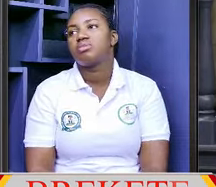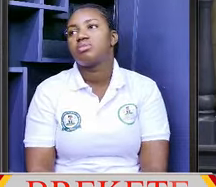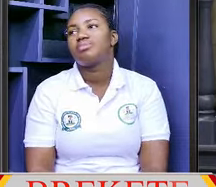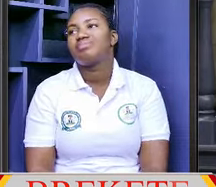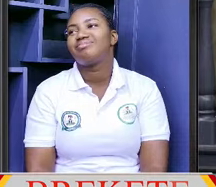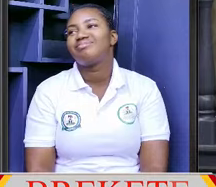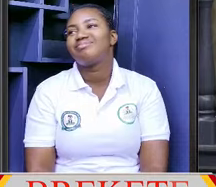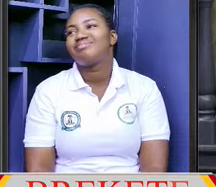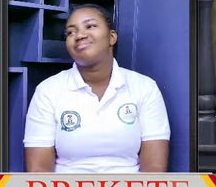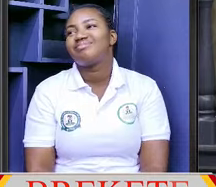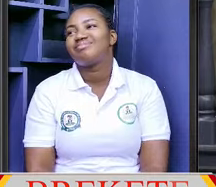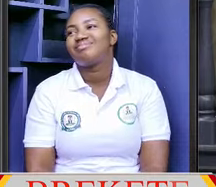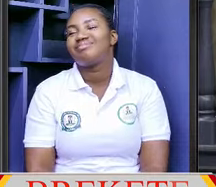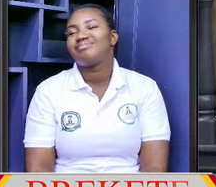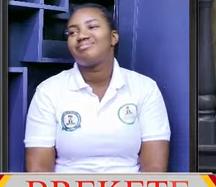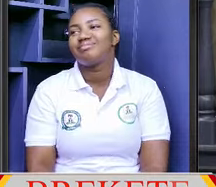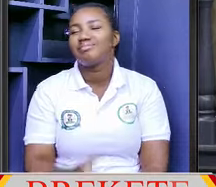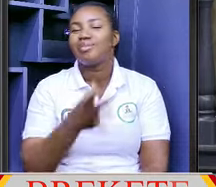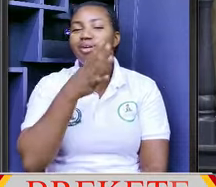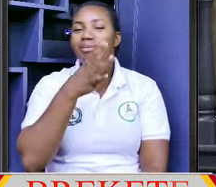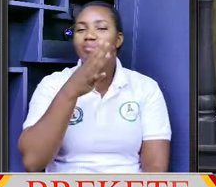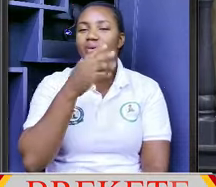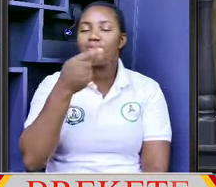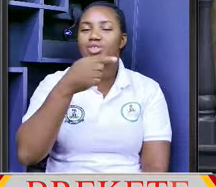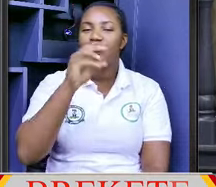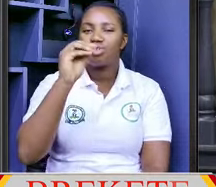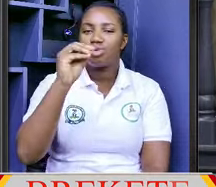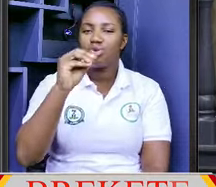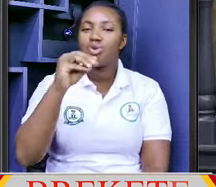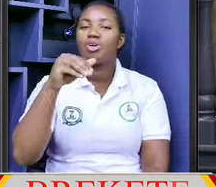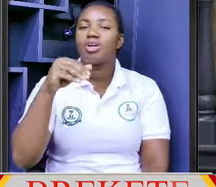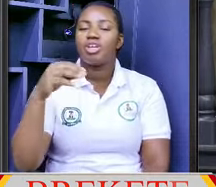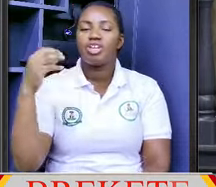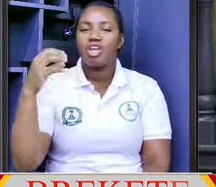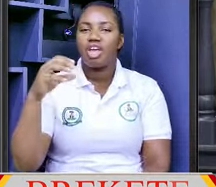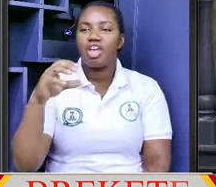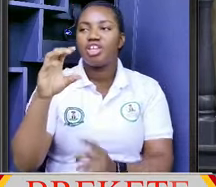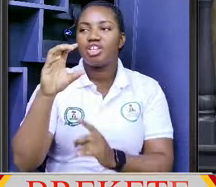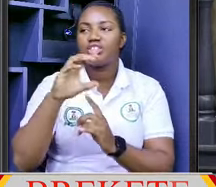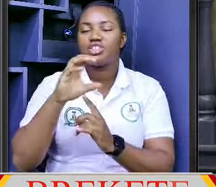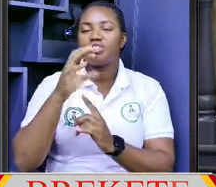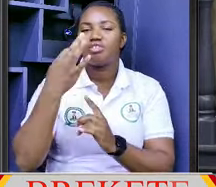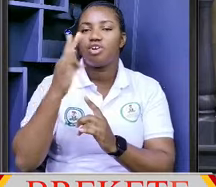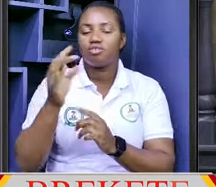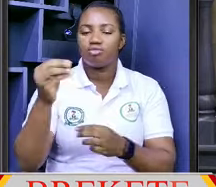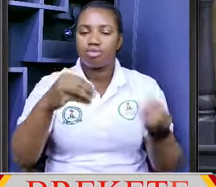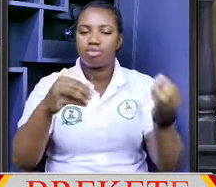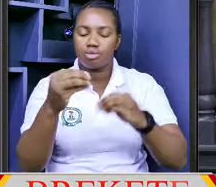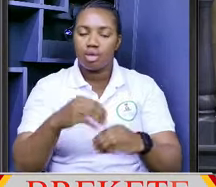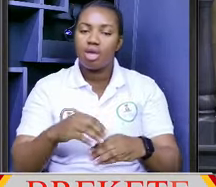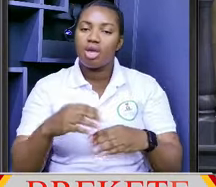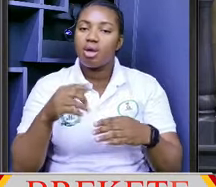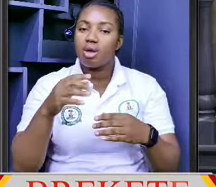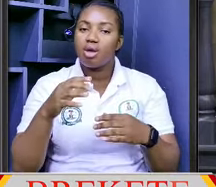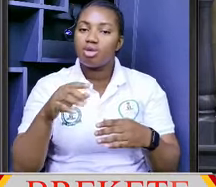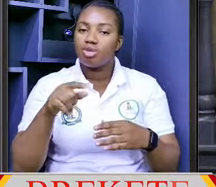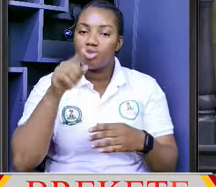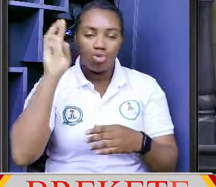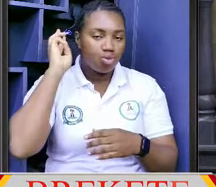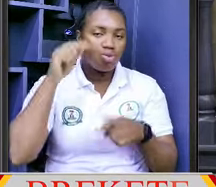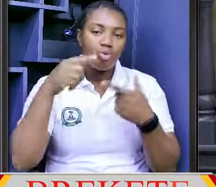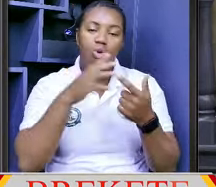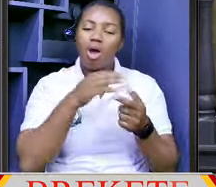contribution. Thank you, sir. God bless you. Madam. Yes, sir. You go do better business. Yes, sir. This your